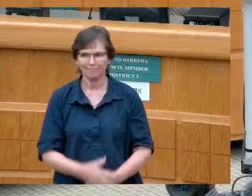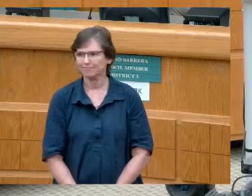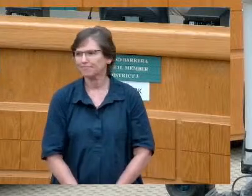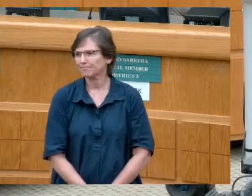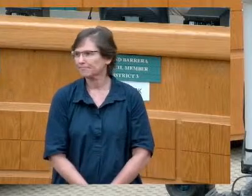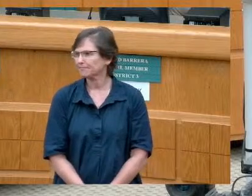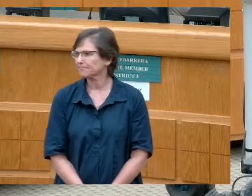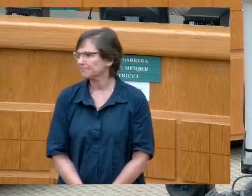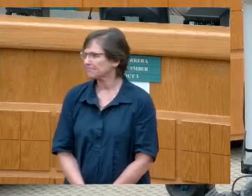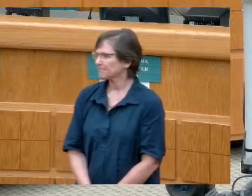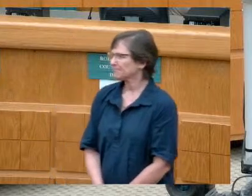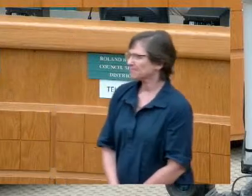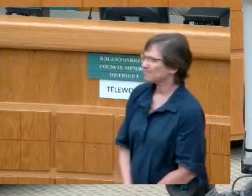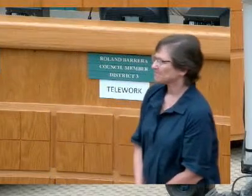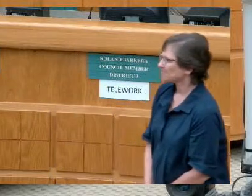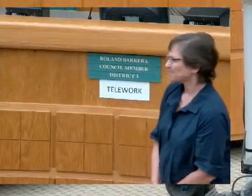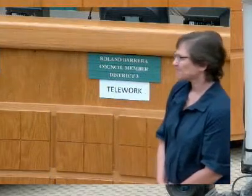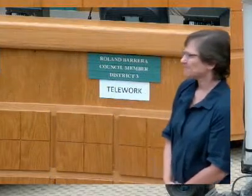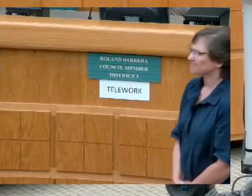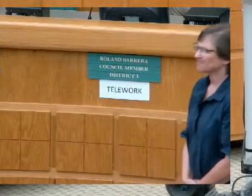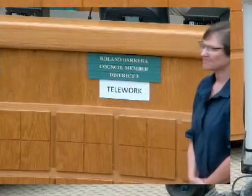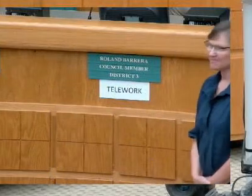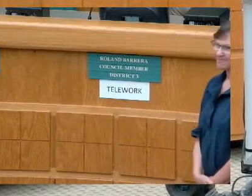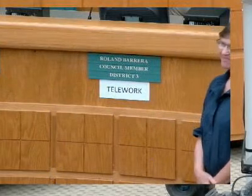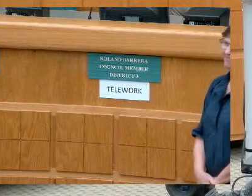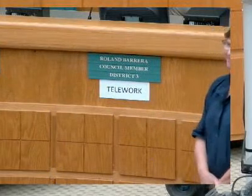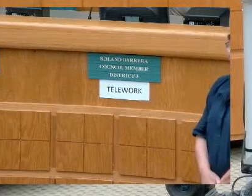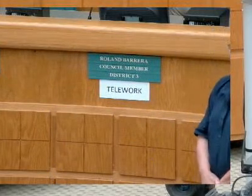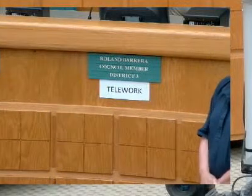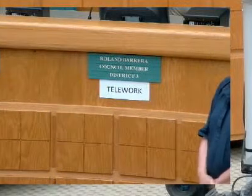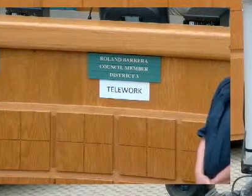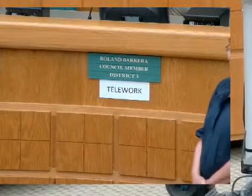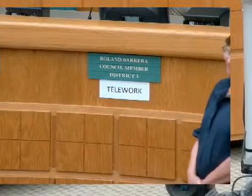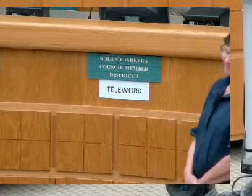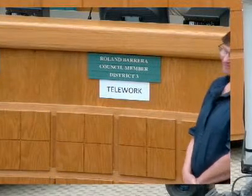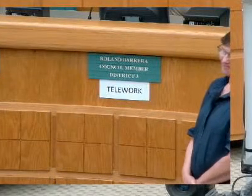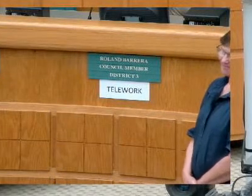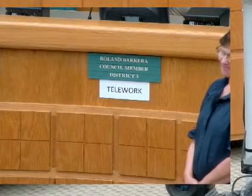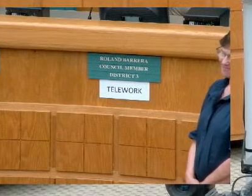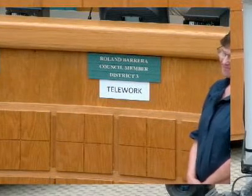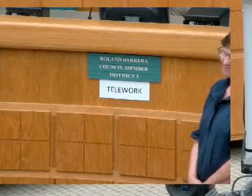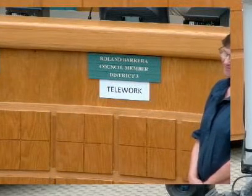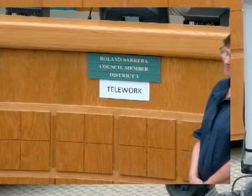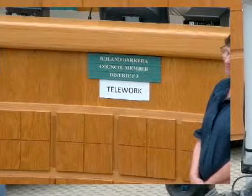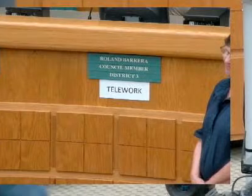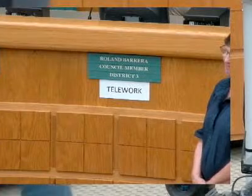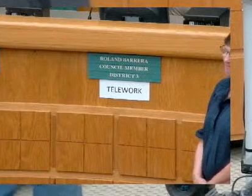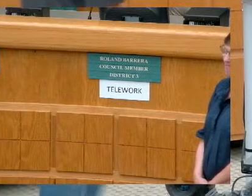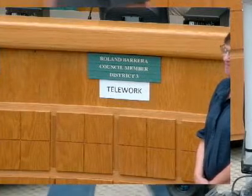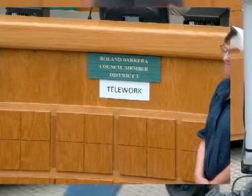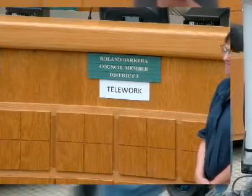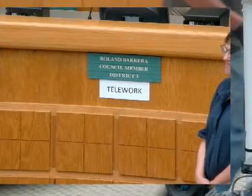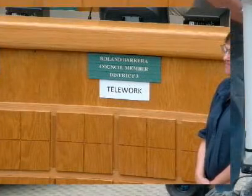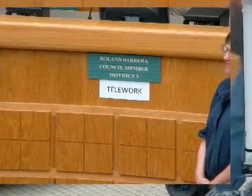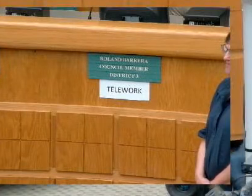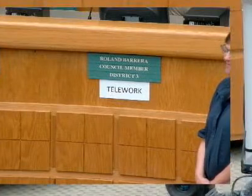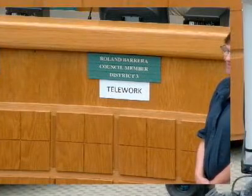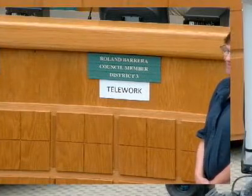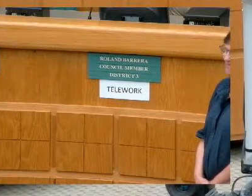hospital. 126 están en la unidad de cuidados intensivos. Hoy se reportan 10 fallecimientos a la fecha. Los fallecimientos